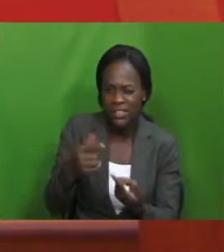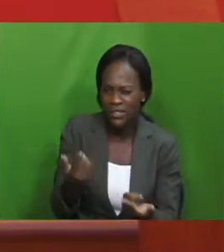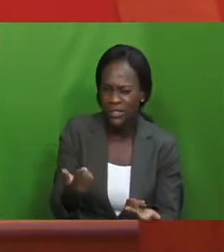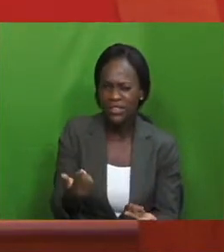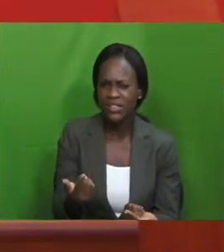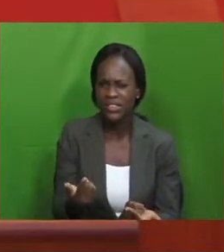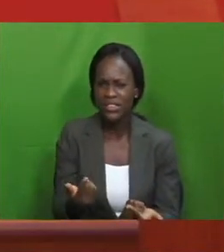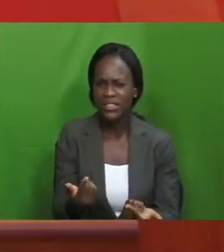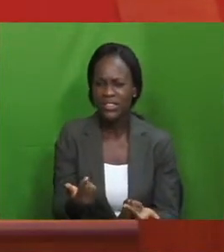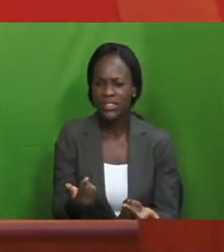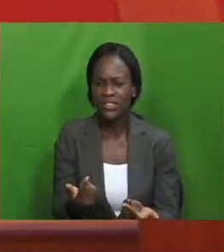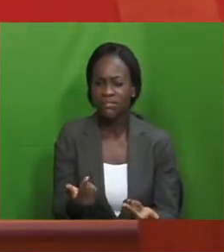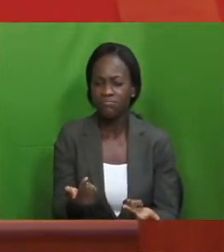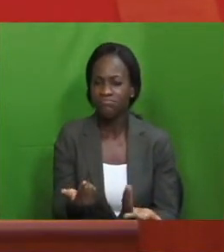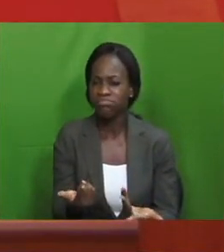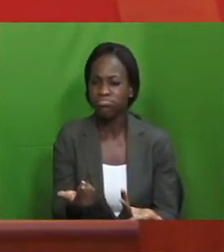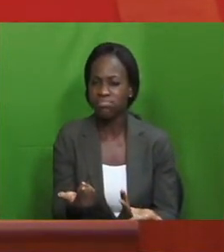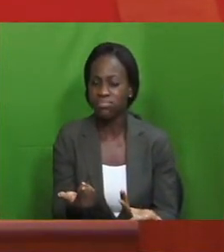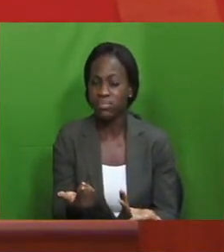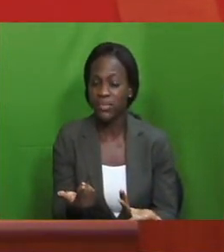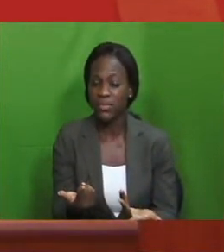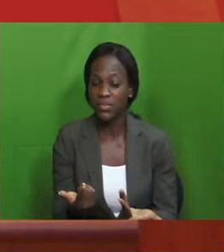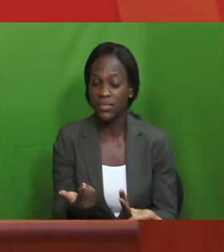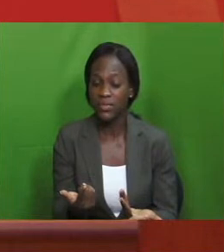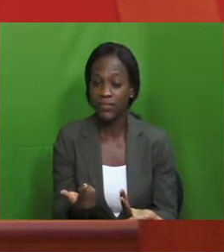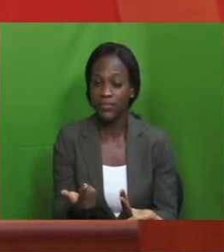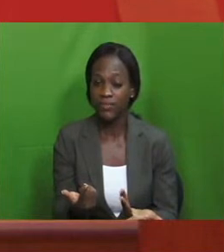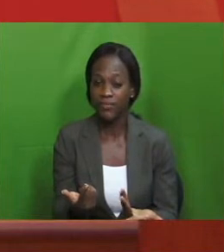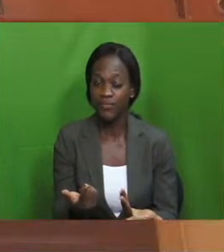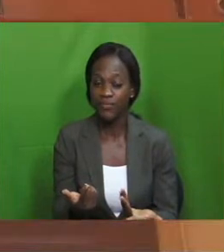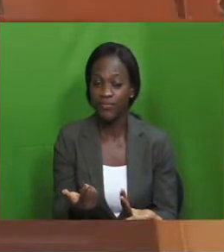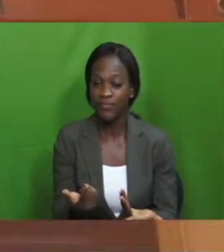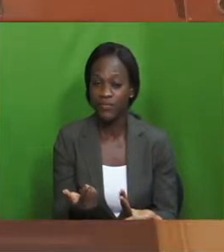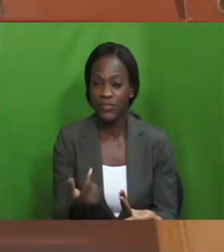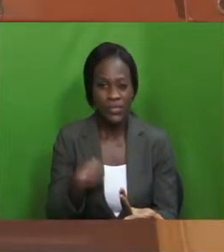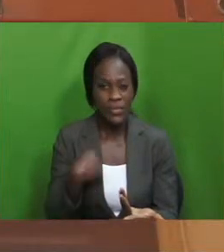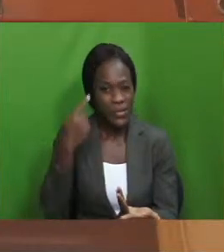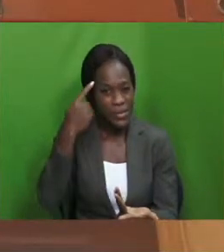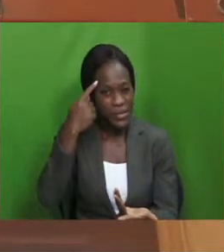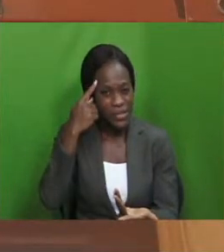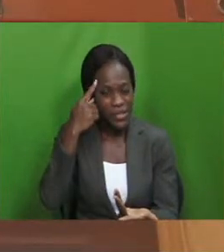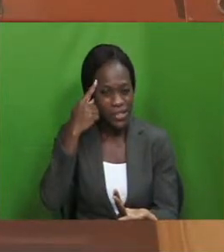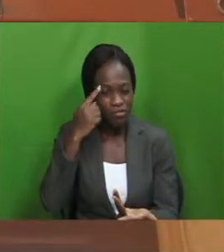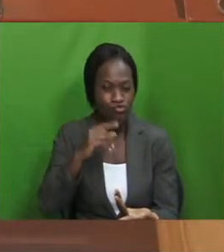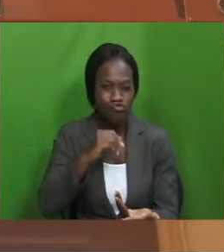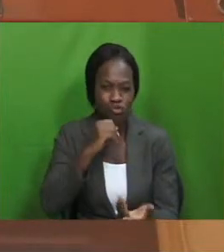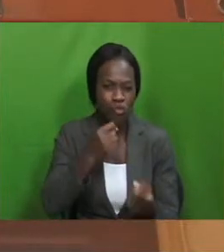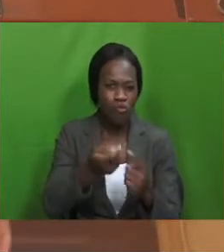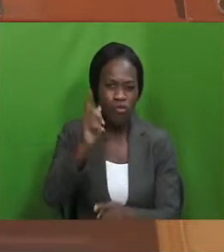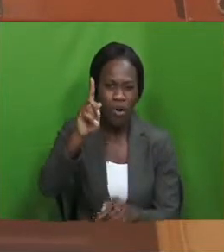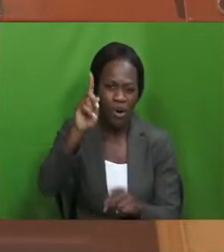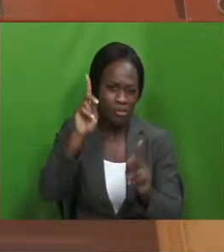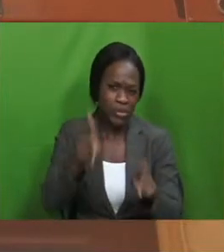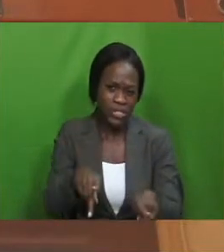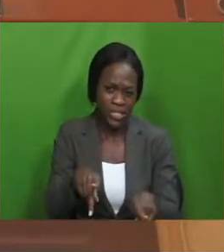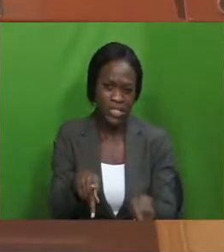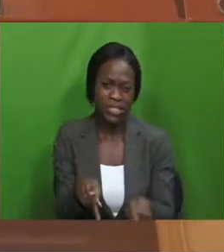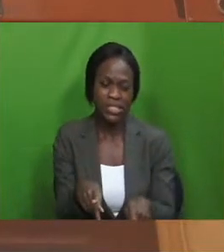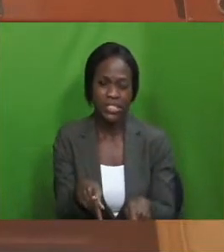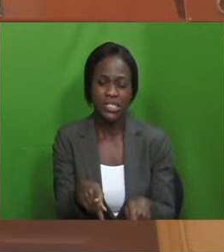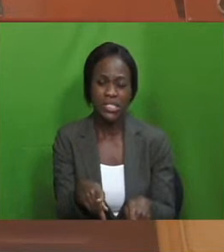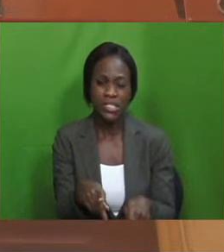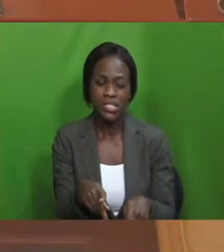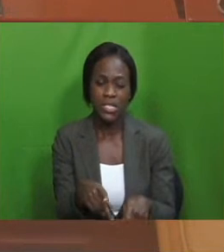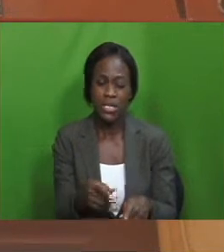It may not be just one comment from a specified person. It may be yes, that's why comments will be